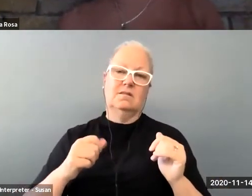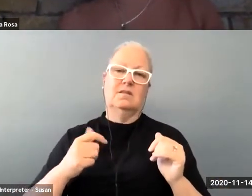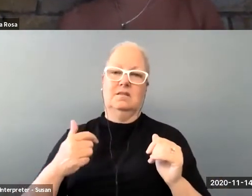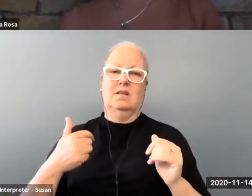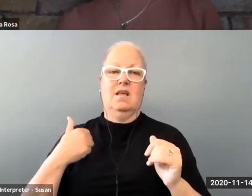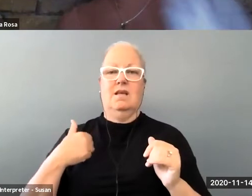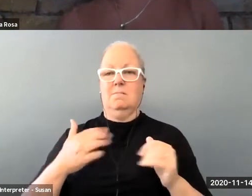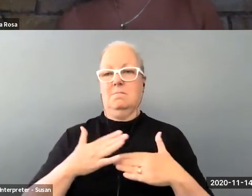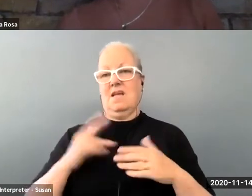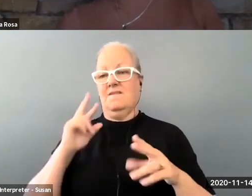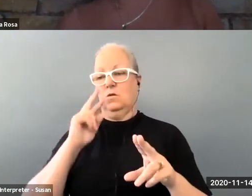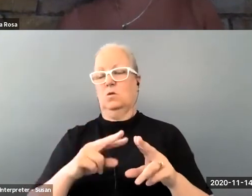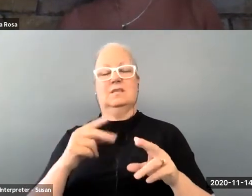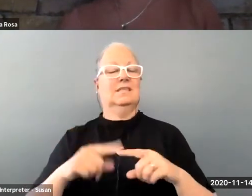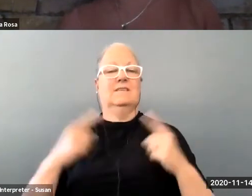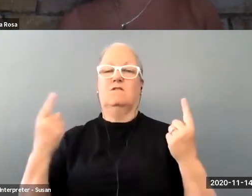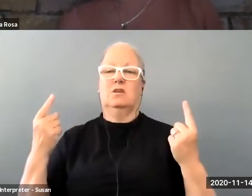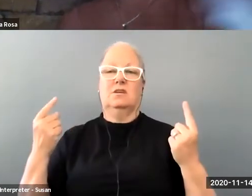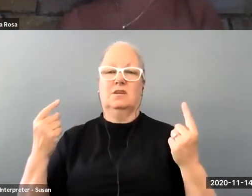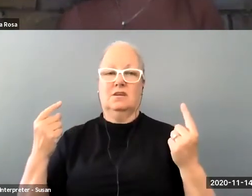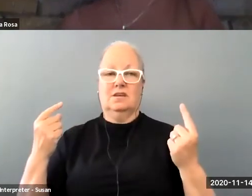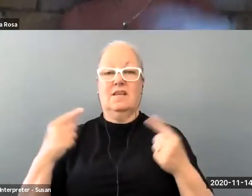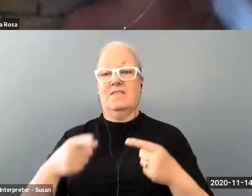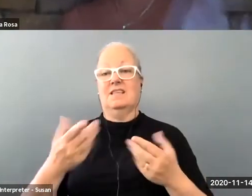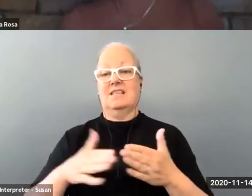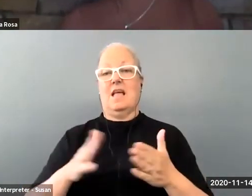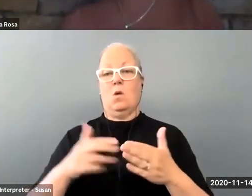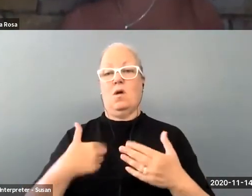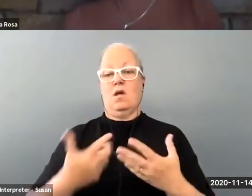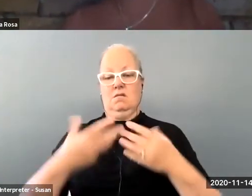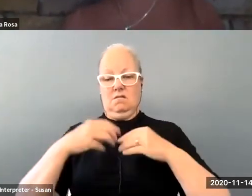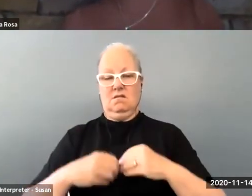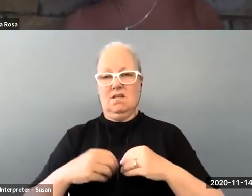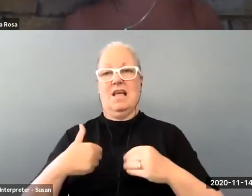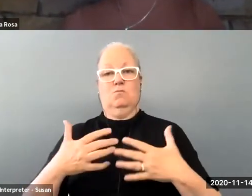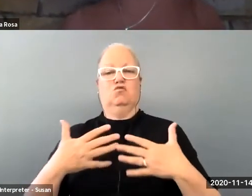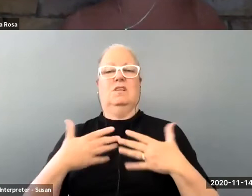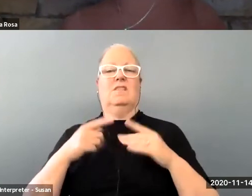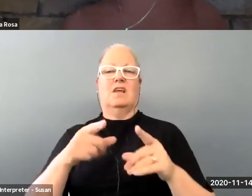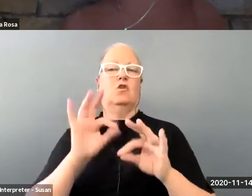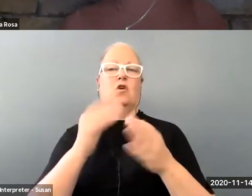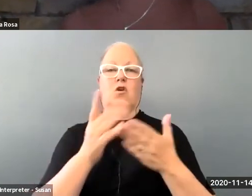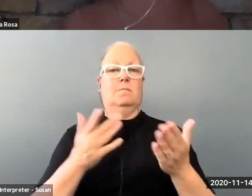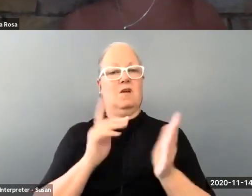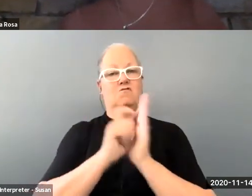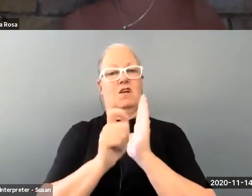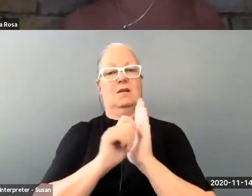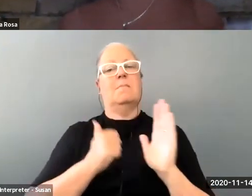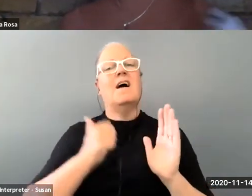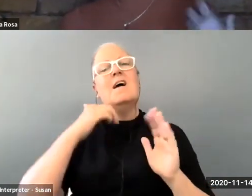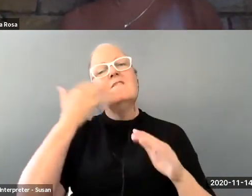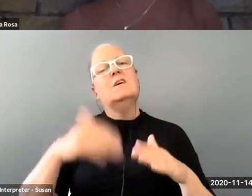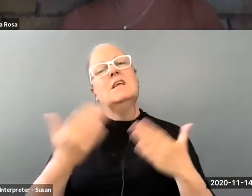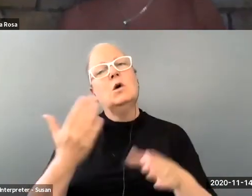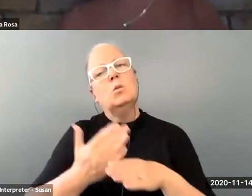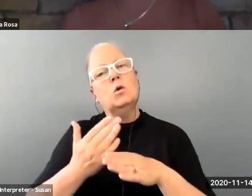very different view of feminism, and that's how I embody that. I live and breathe that, not just in my writing, but in my everyday work,